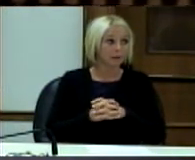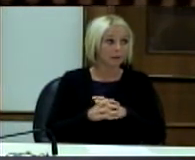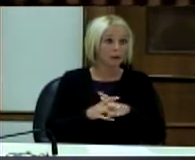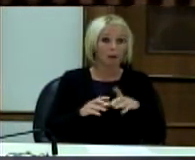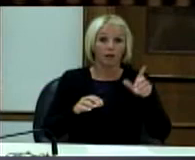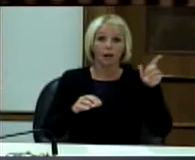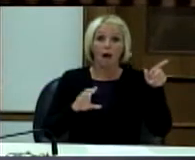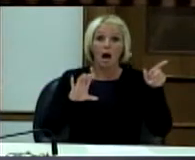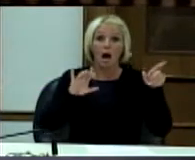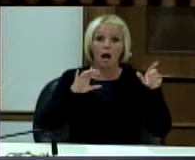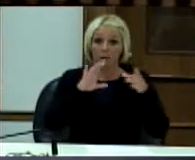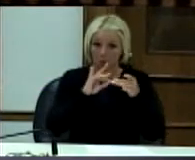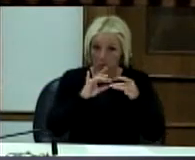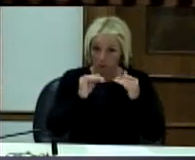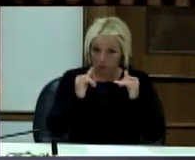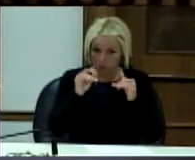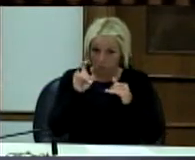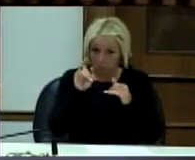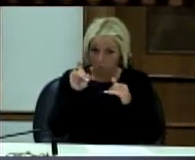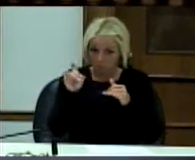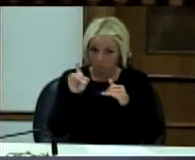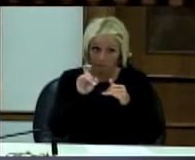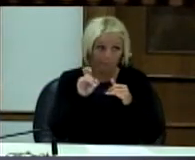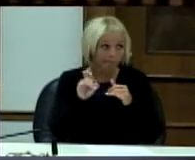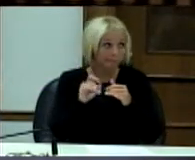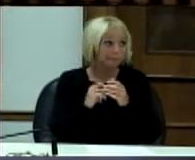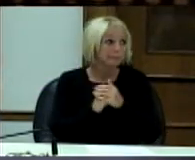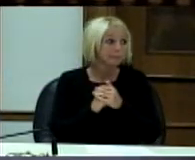Any other comments at this time?